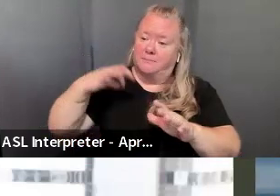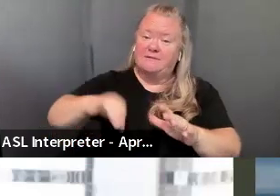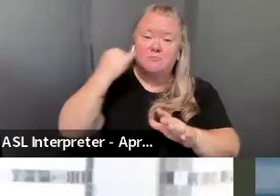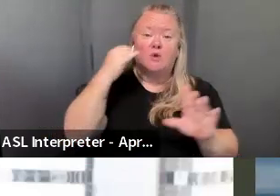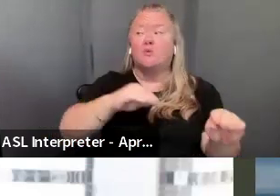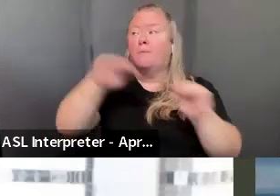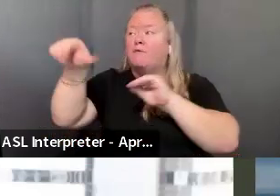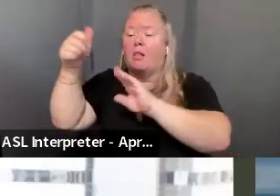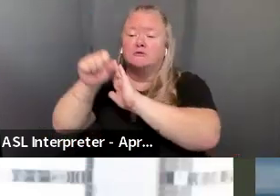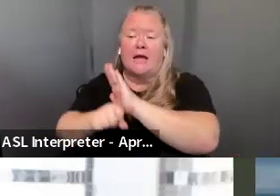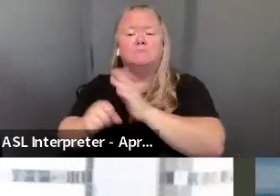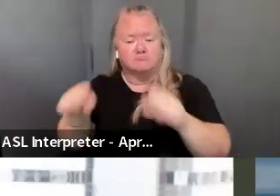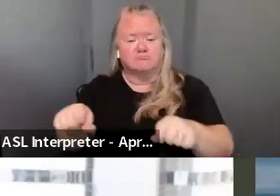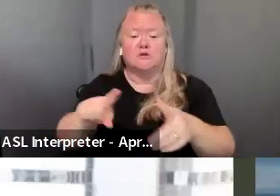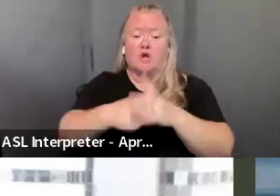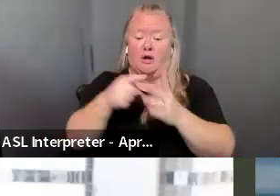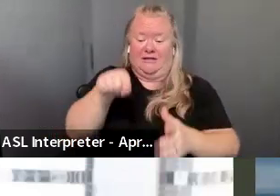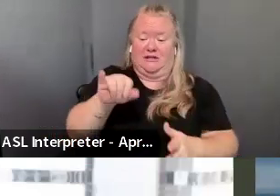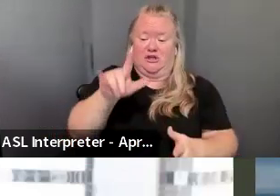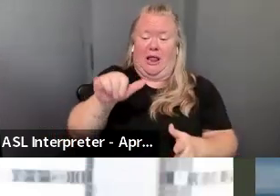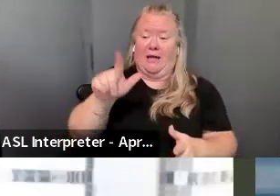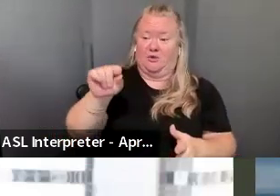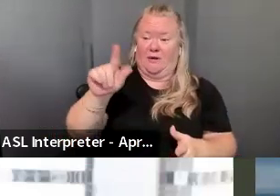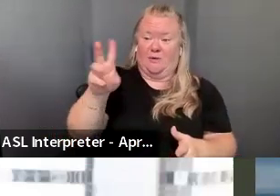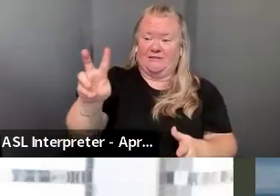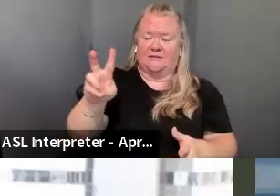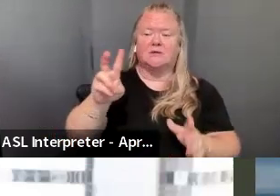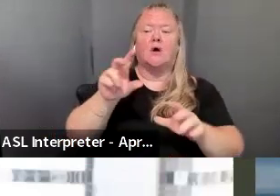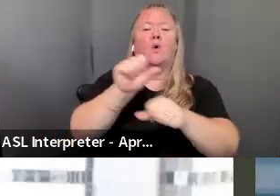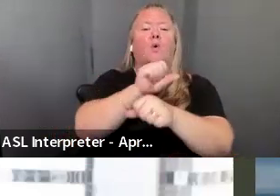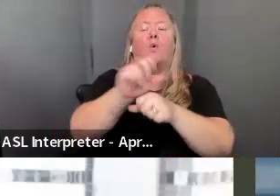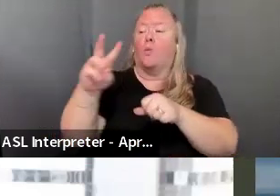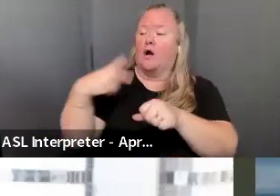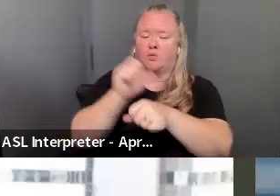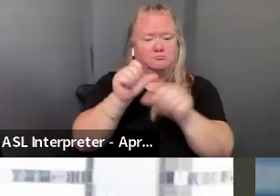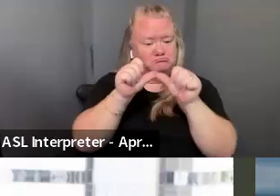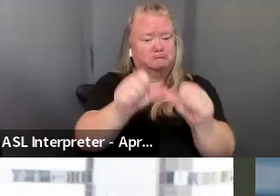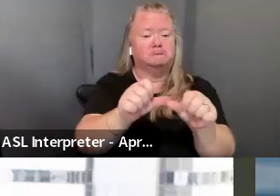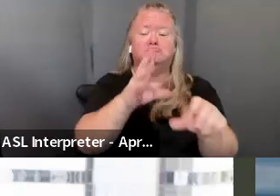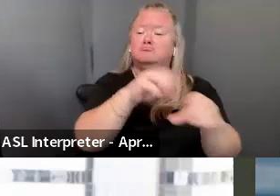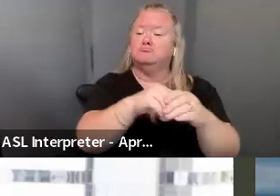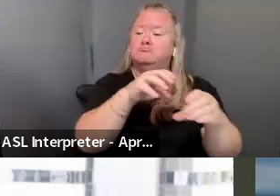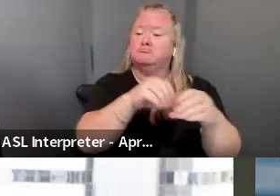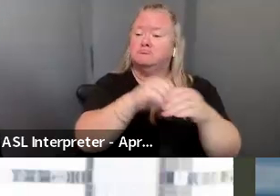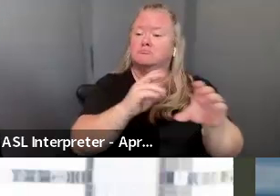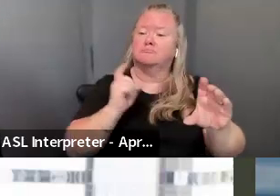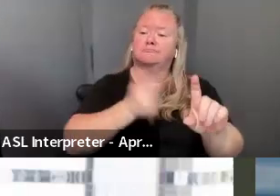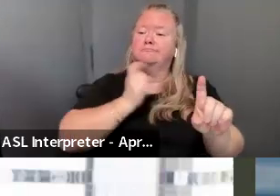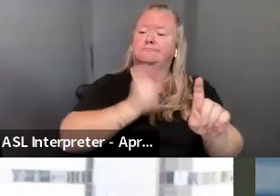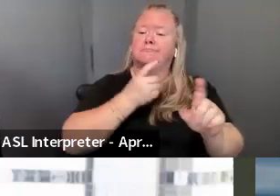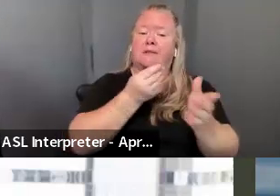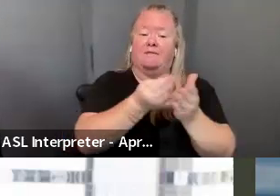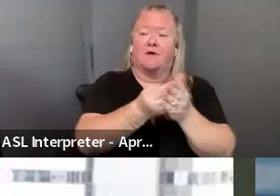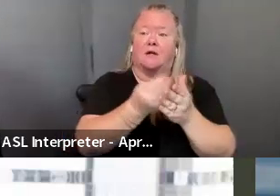out of the state. So starting in July of 2026, Washington workers can choose to continue participating in the Walk Cares Fund if they move out of